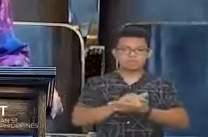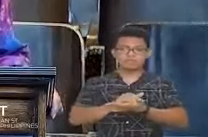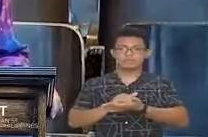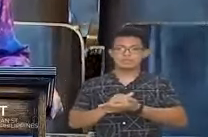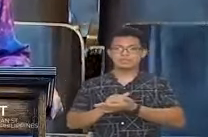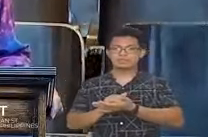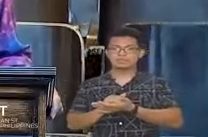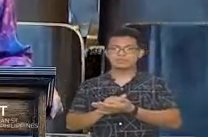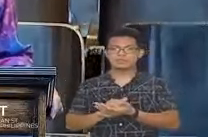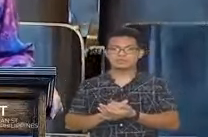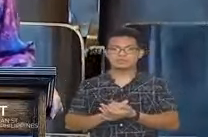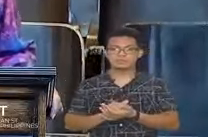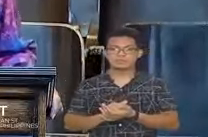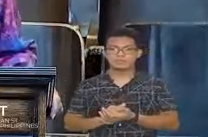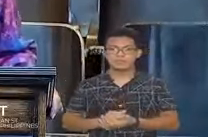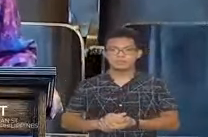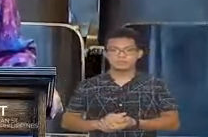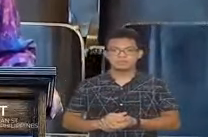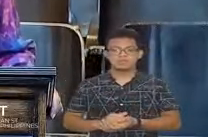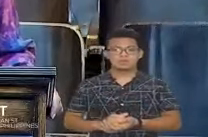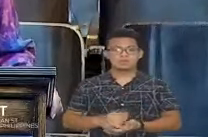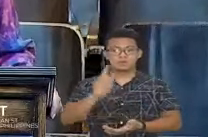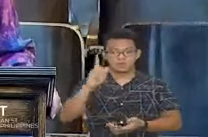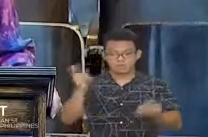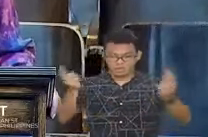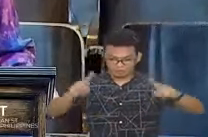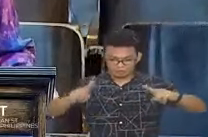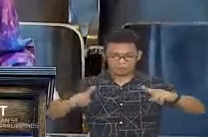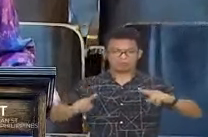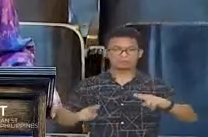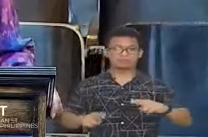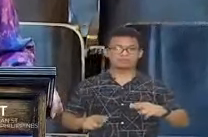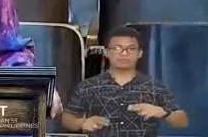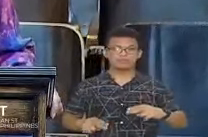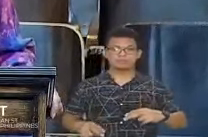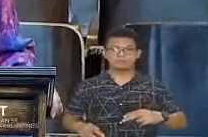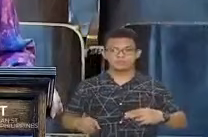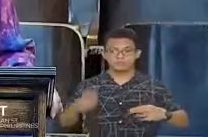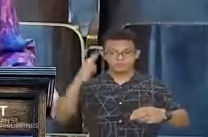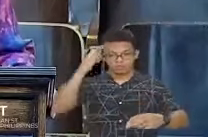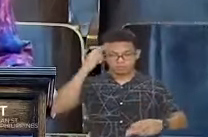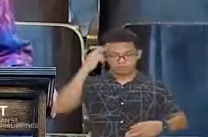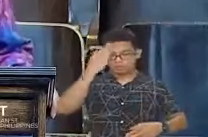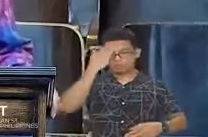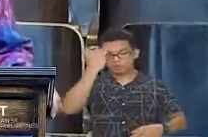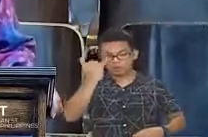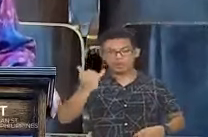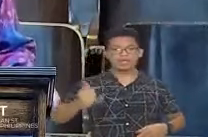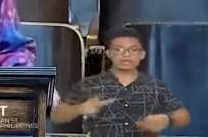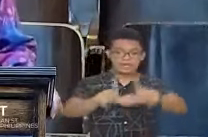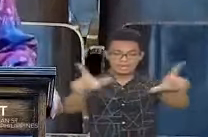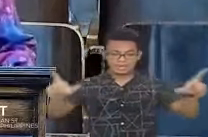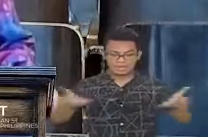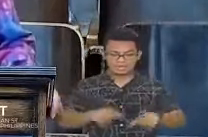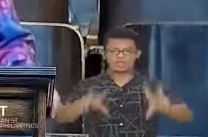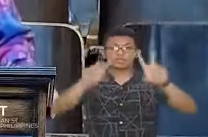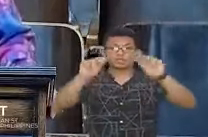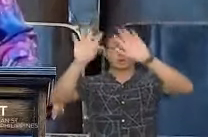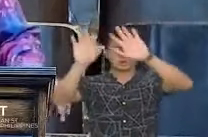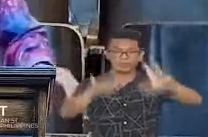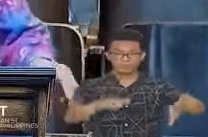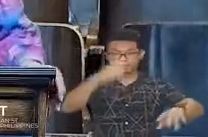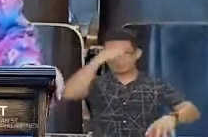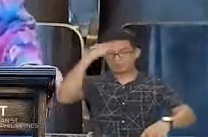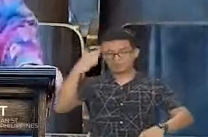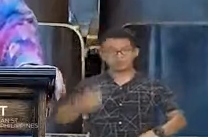drought is because of him worshiping to Baal. And so the true and the living God, mga kaisoon,